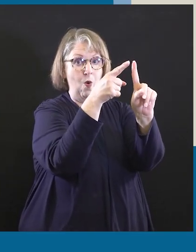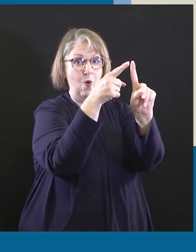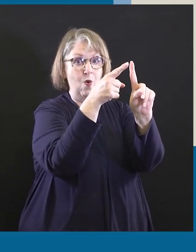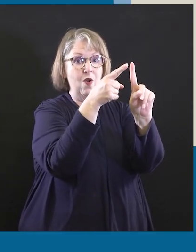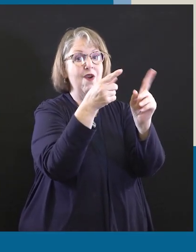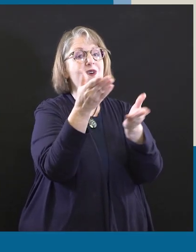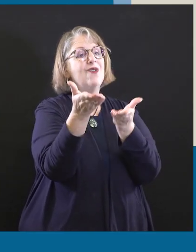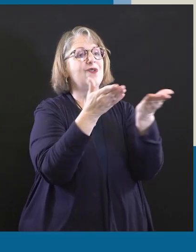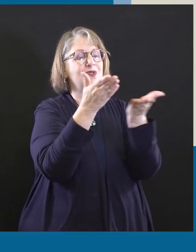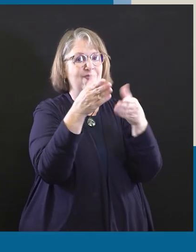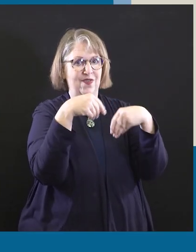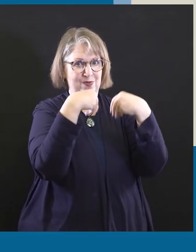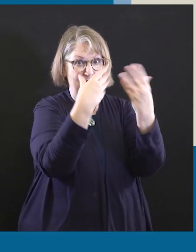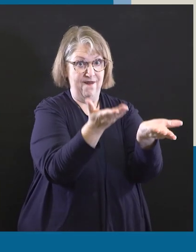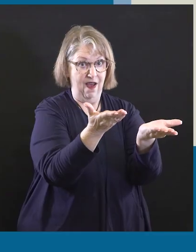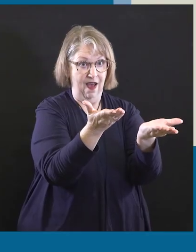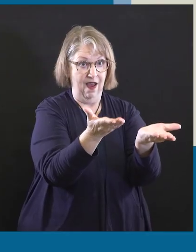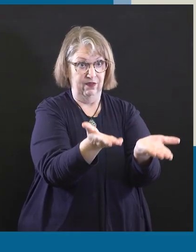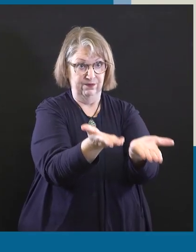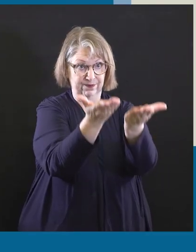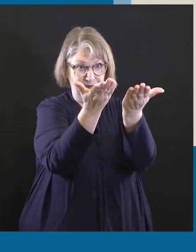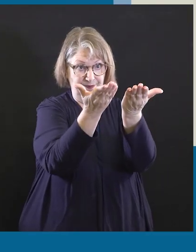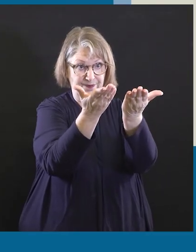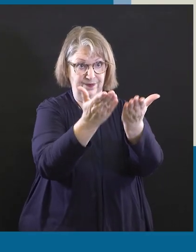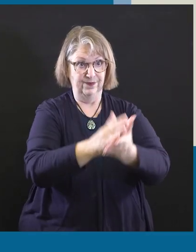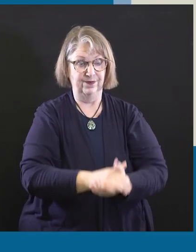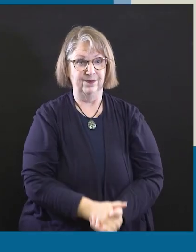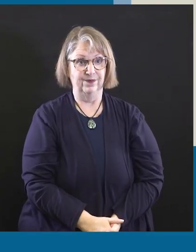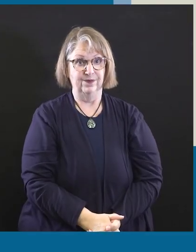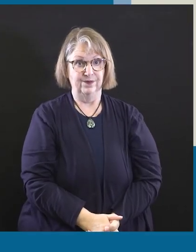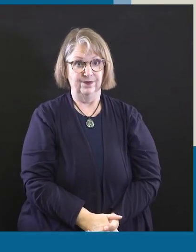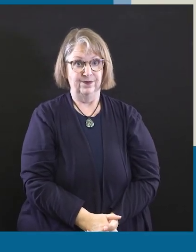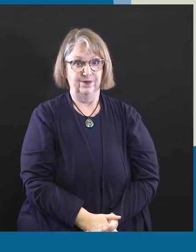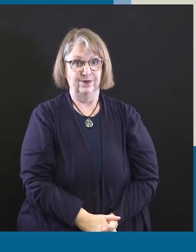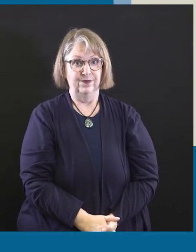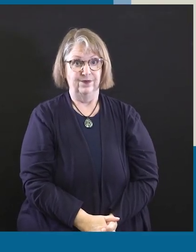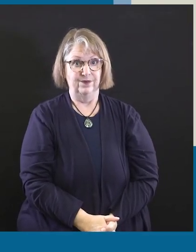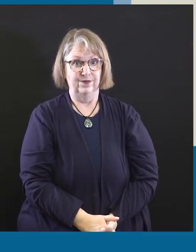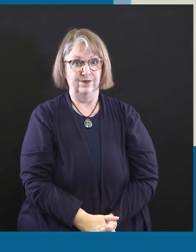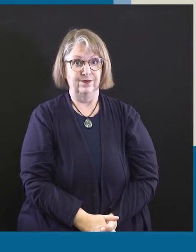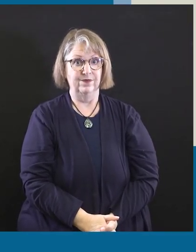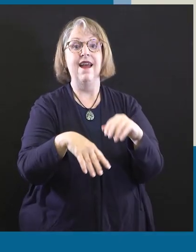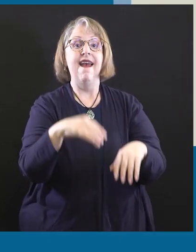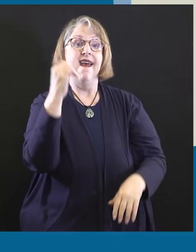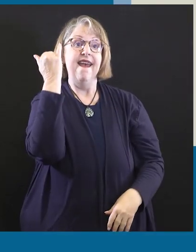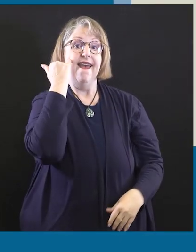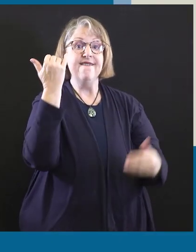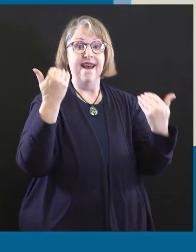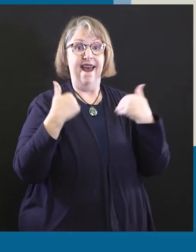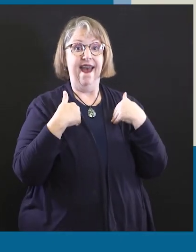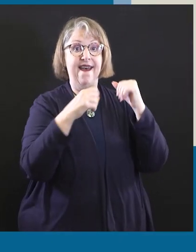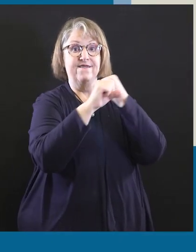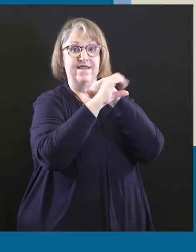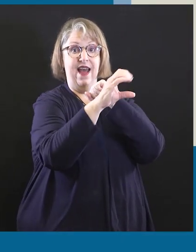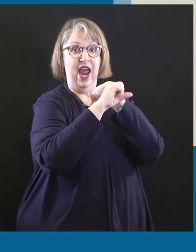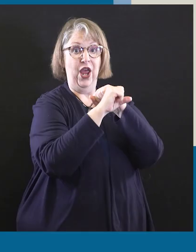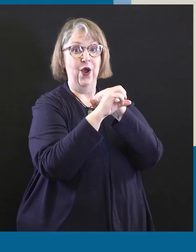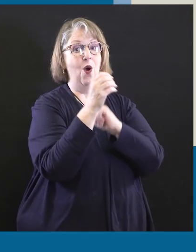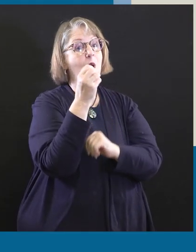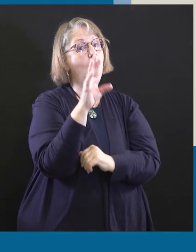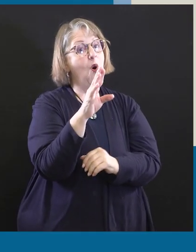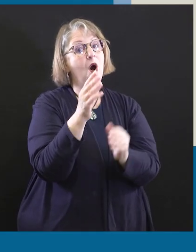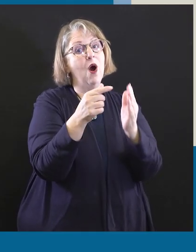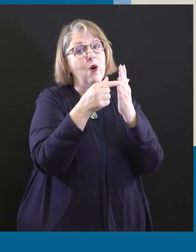What's the organization's mission, or what services does the organization provides? If you have